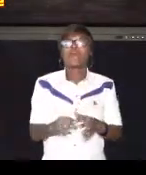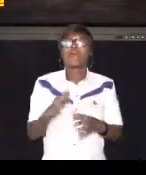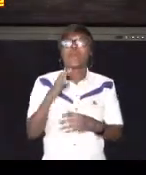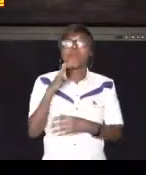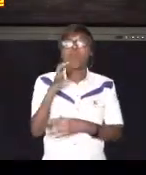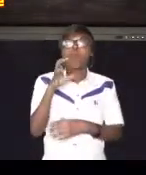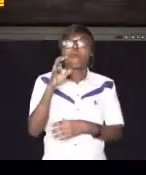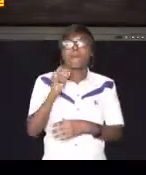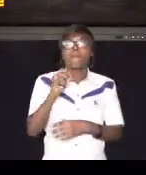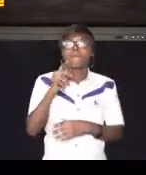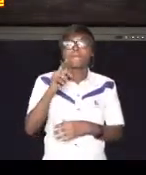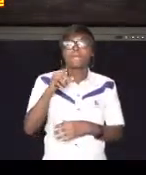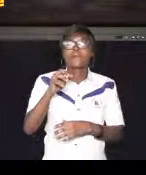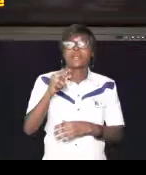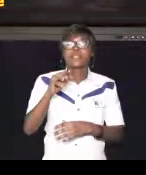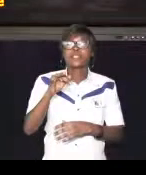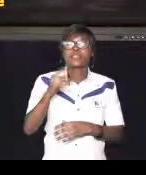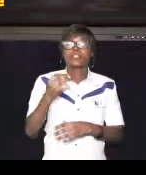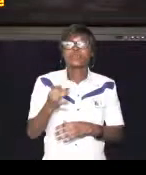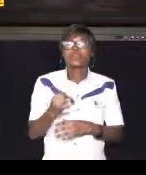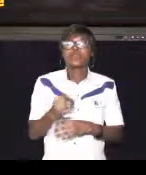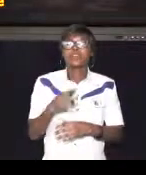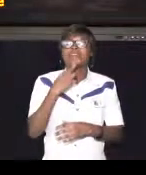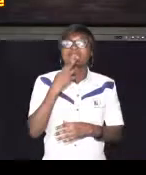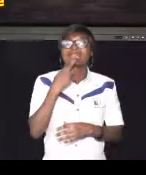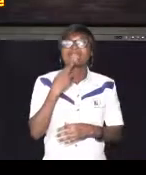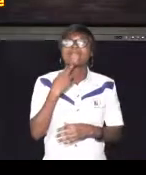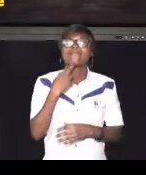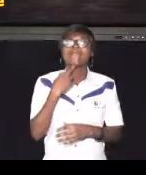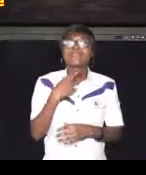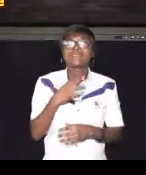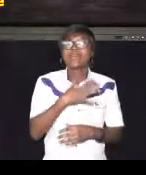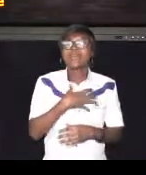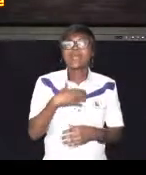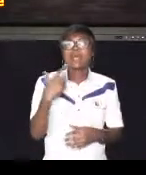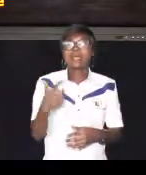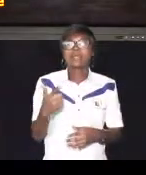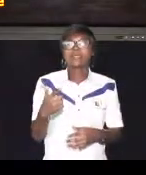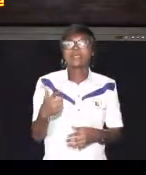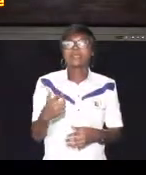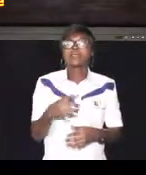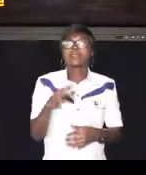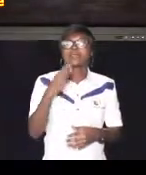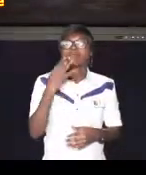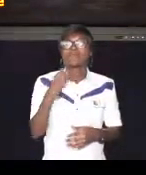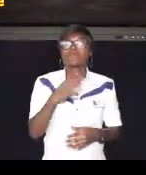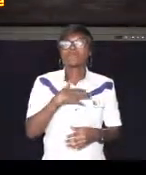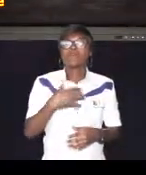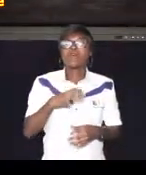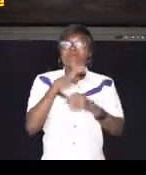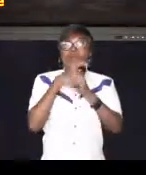color combination. Just one. Red and green, they are complementary color combination.